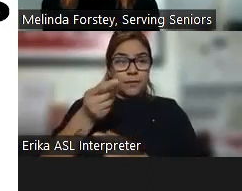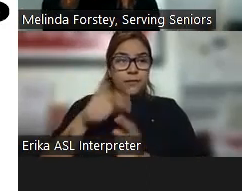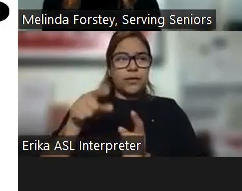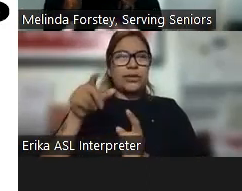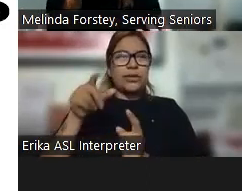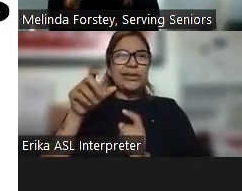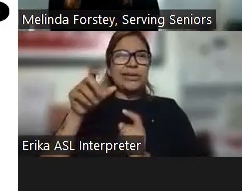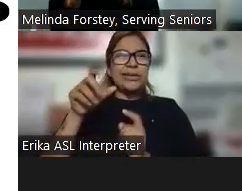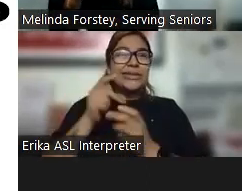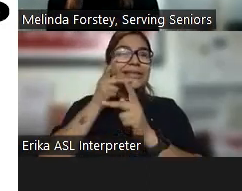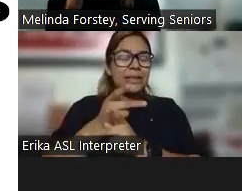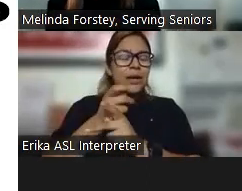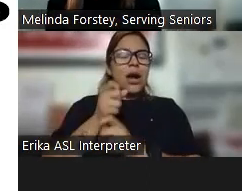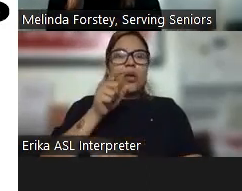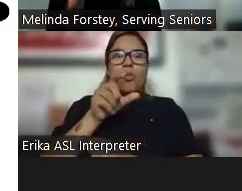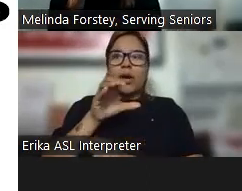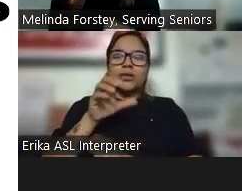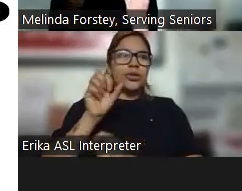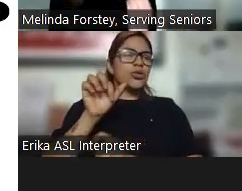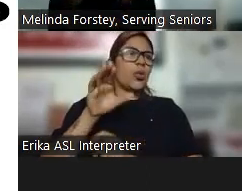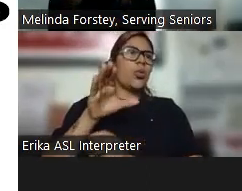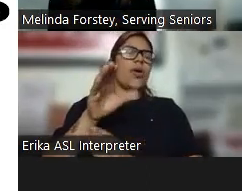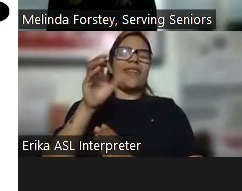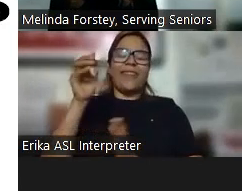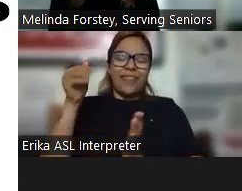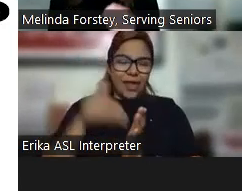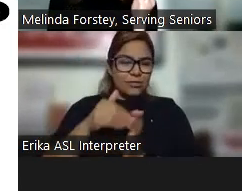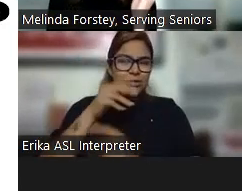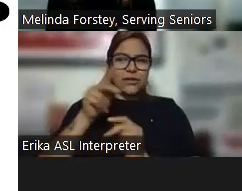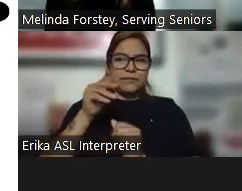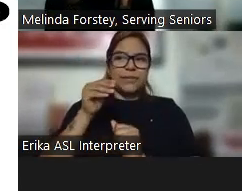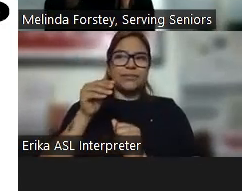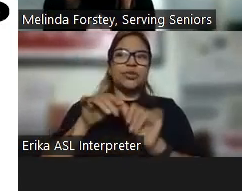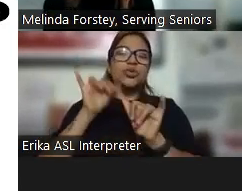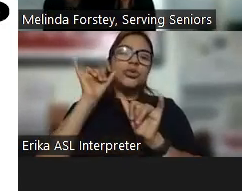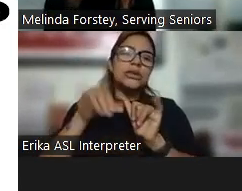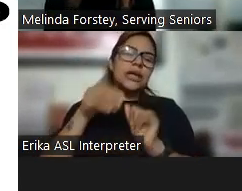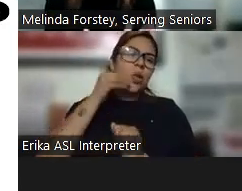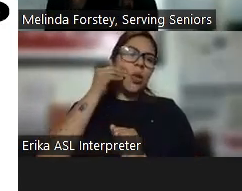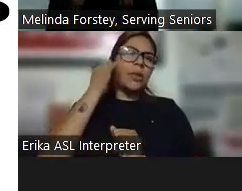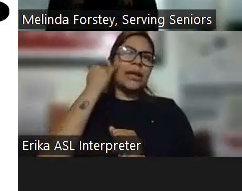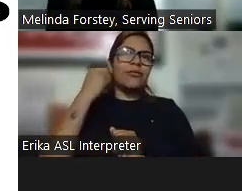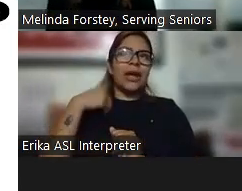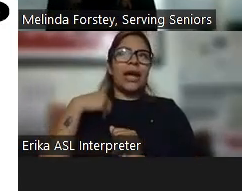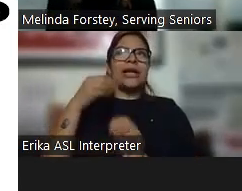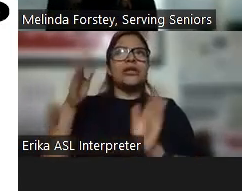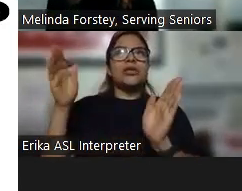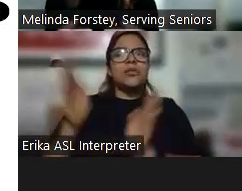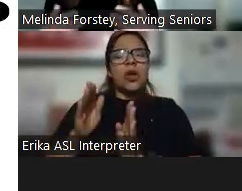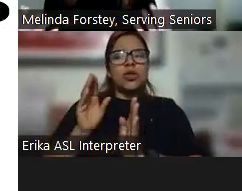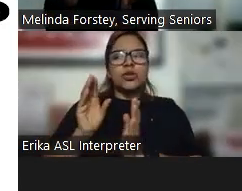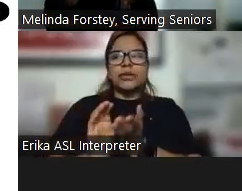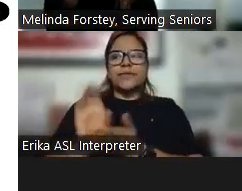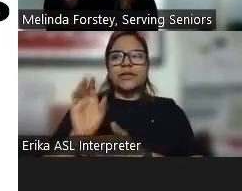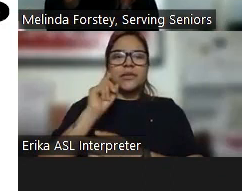potentially even thousands of older adults in our community housed with a much smaller investment versus waiting for folks to